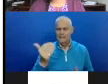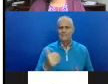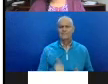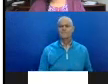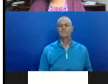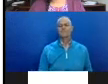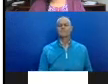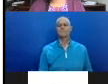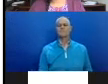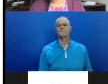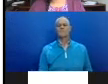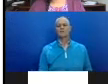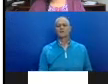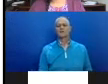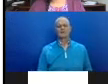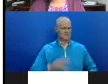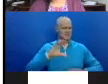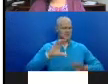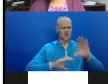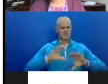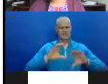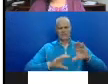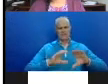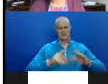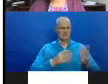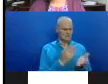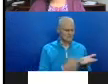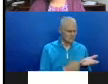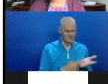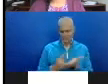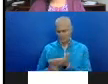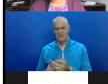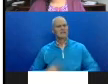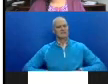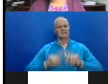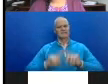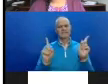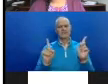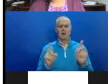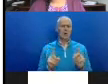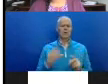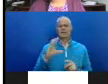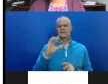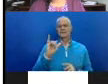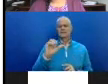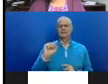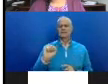the conversations are completely different. That if you're working with cisgender straight couples, that all of a sudden, like, it's